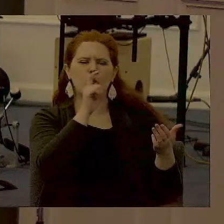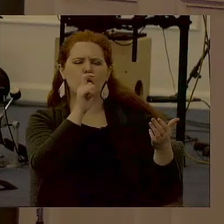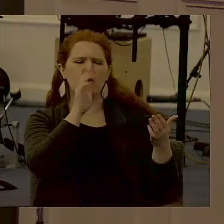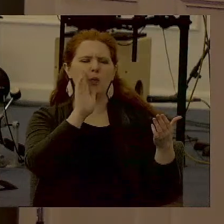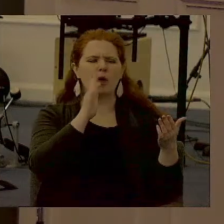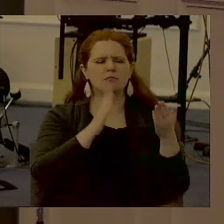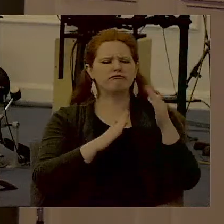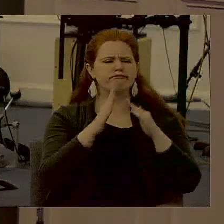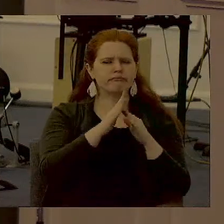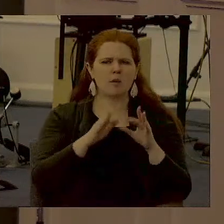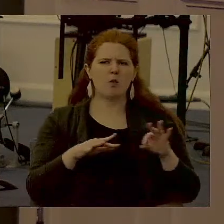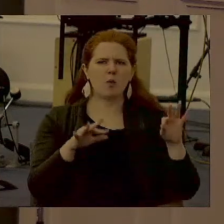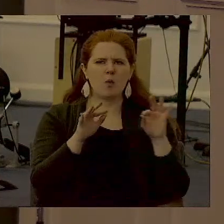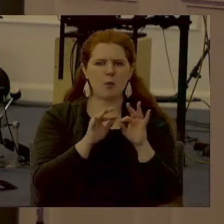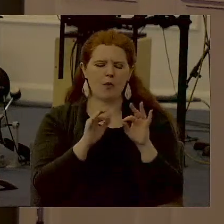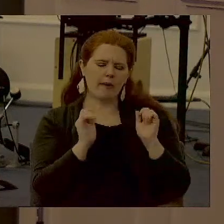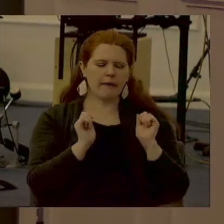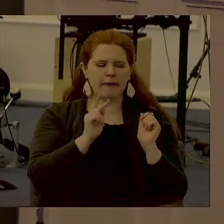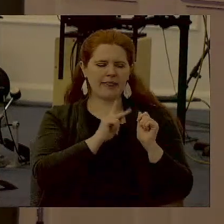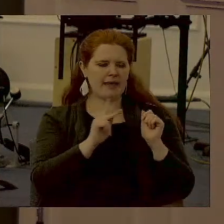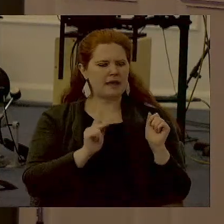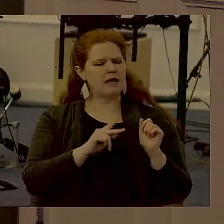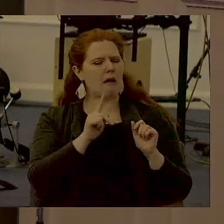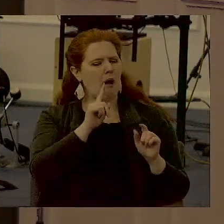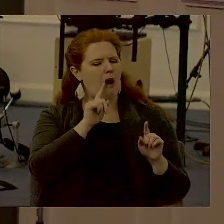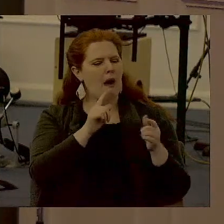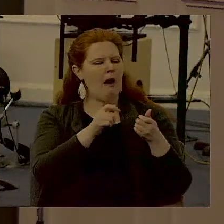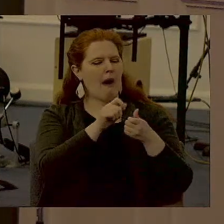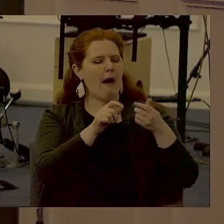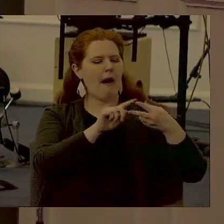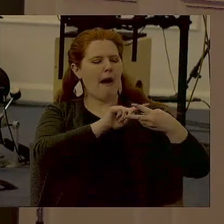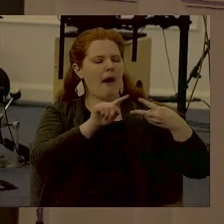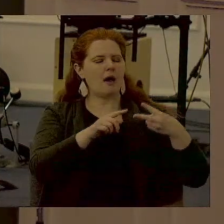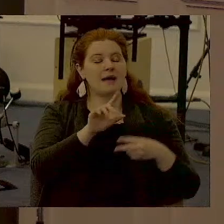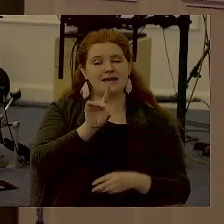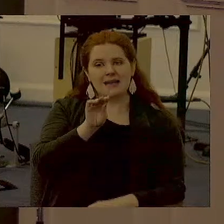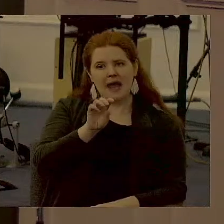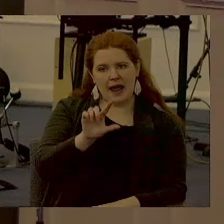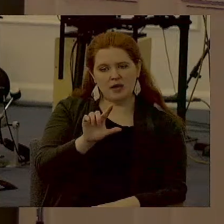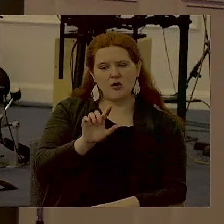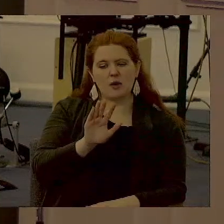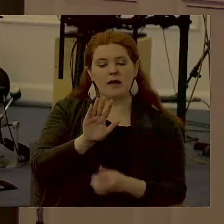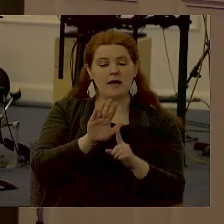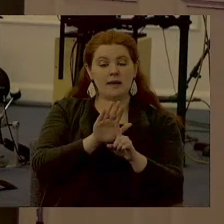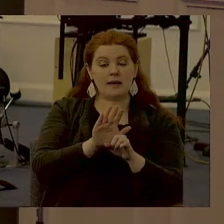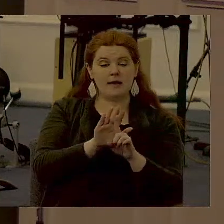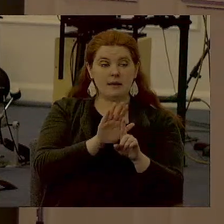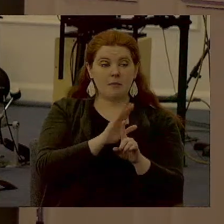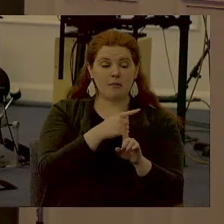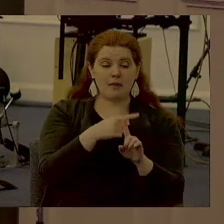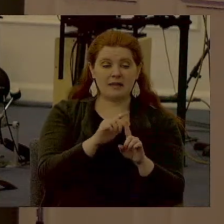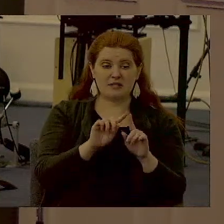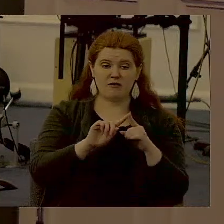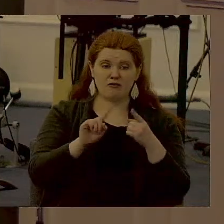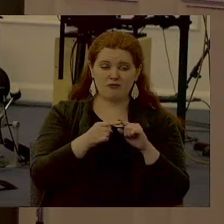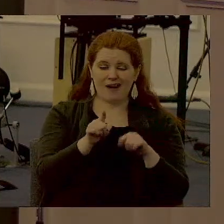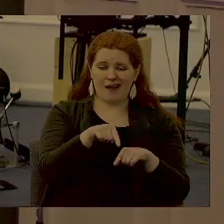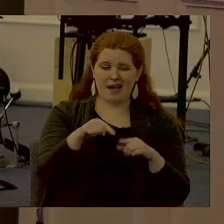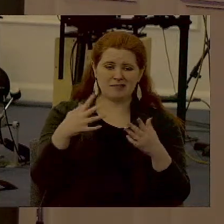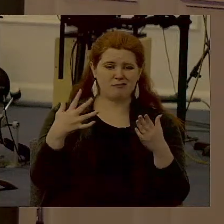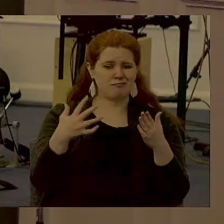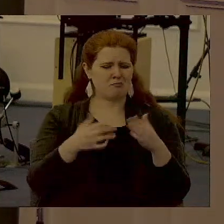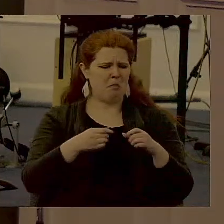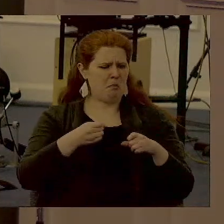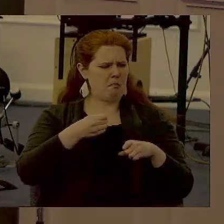most important in the eyes of the king. And Daniel and his friends dominate the